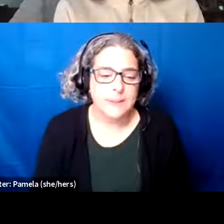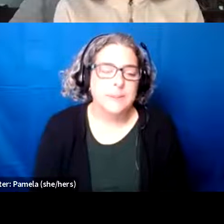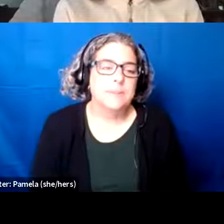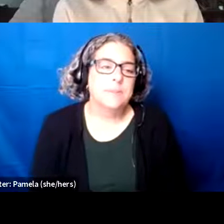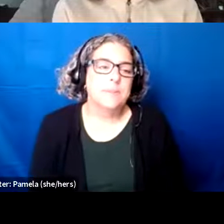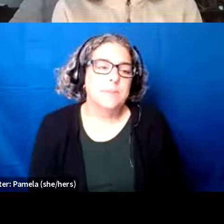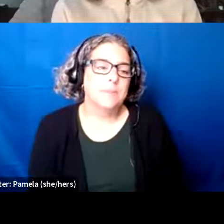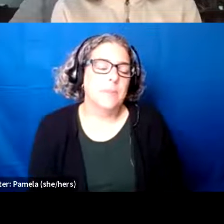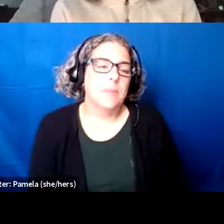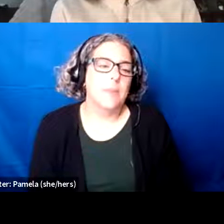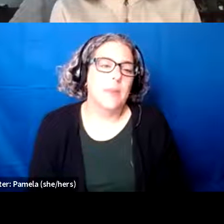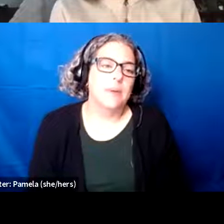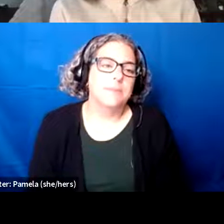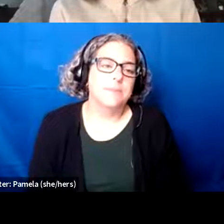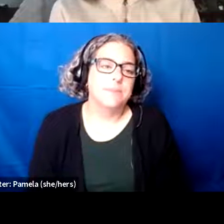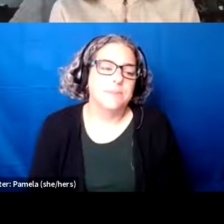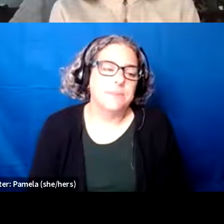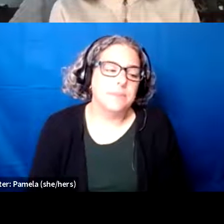top.